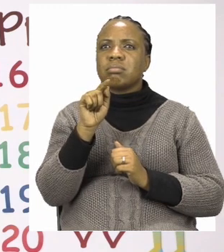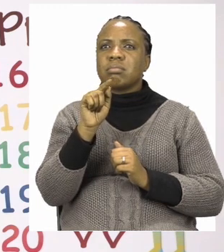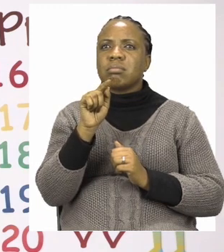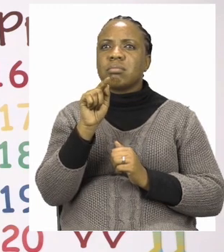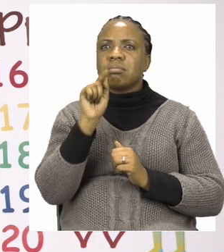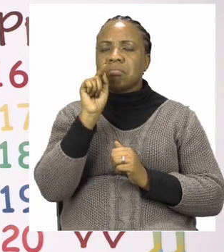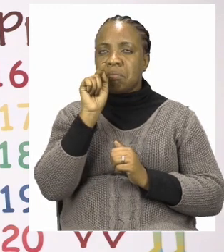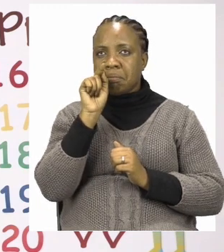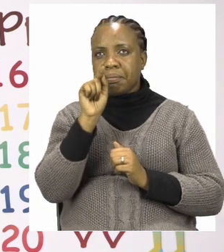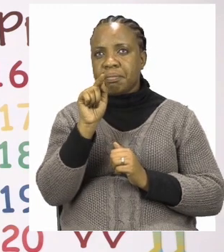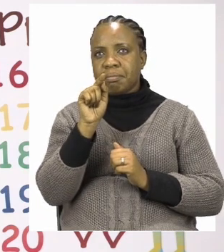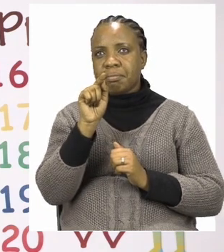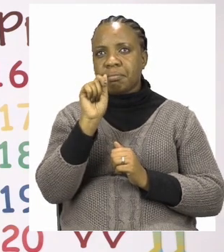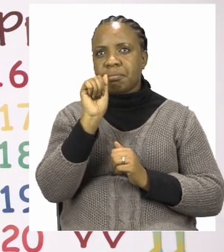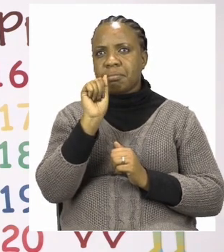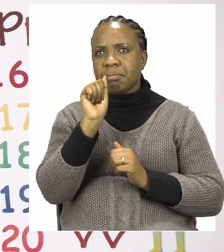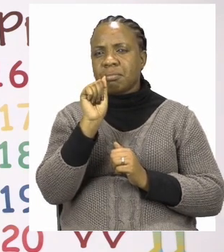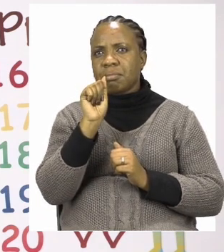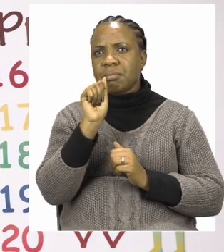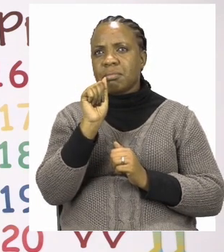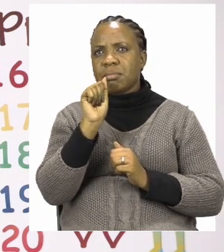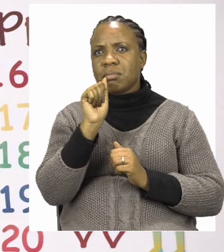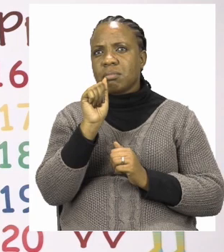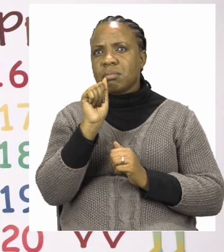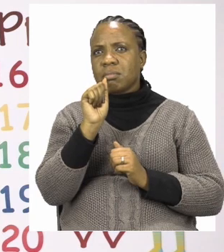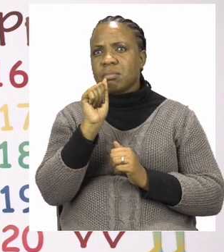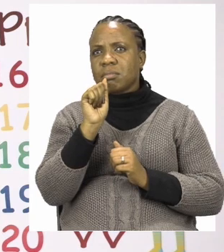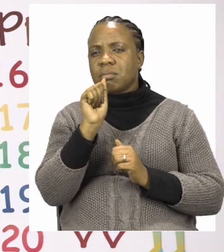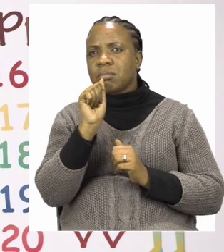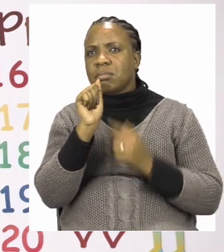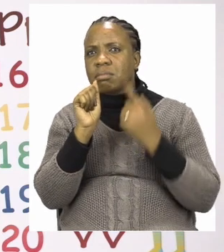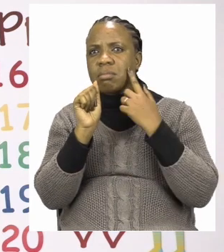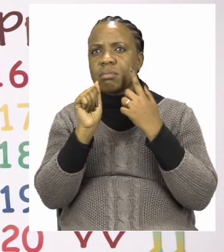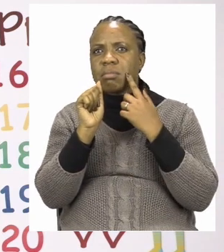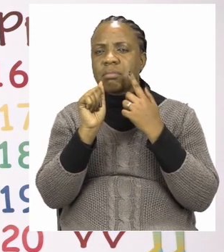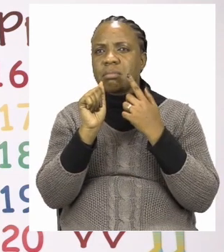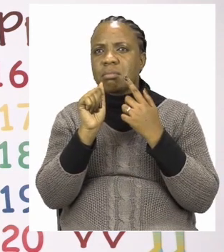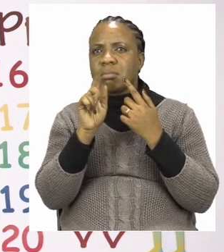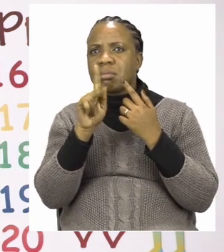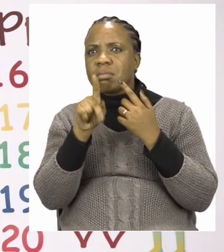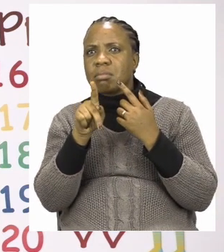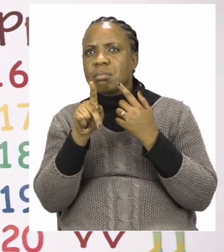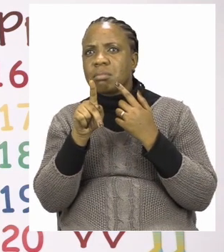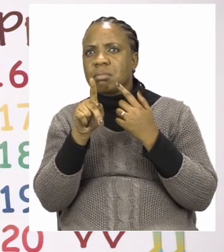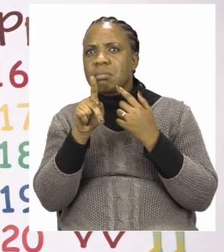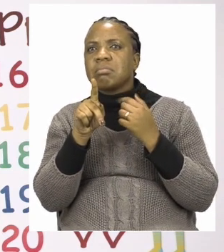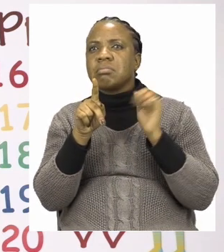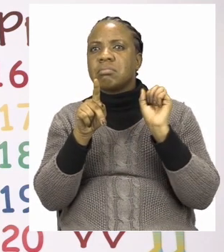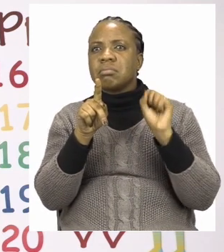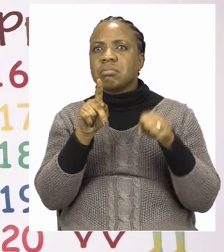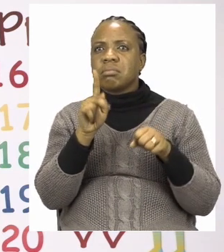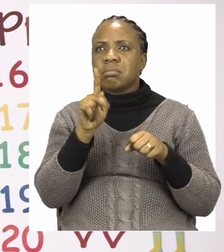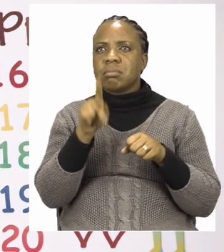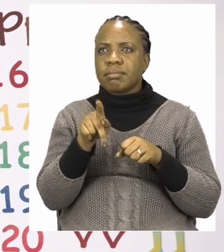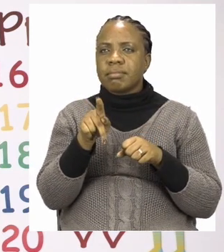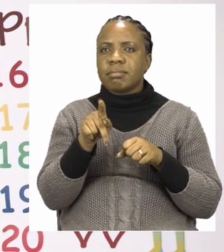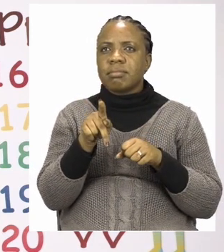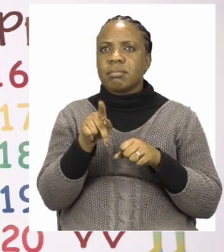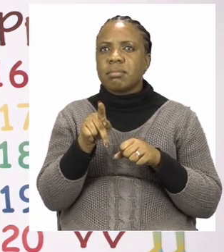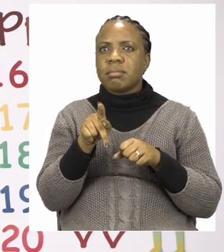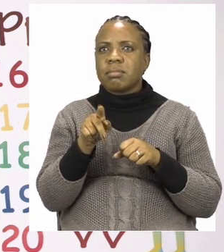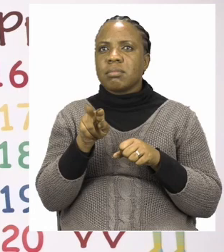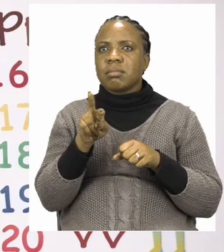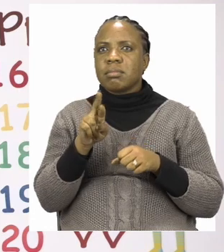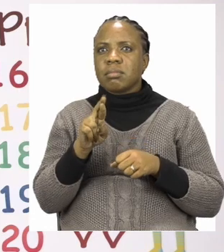I found an A. Now I need to check around the A for a P. And there's a P. There's